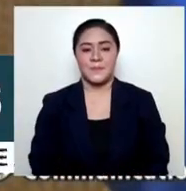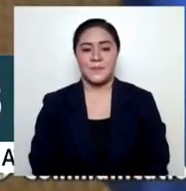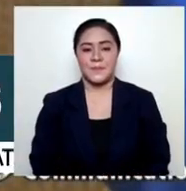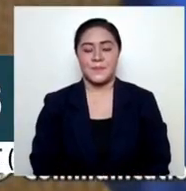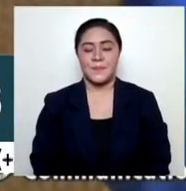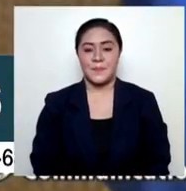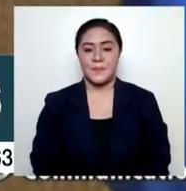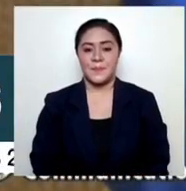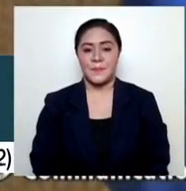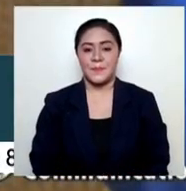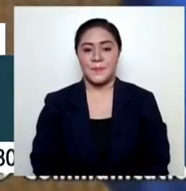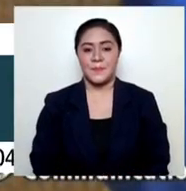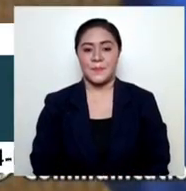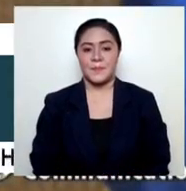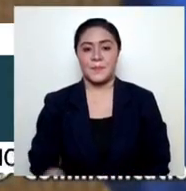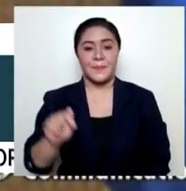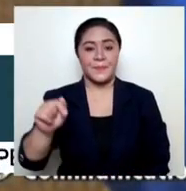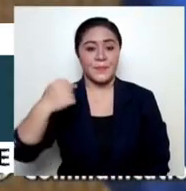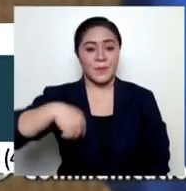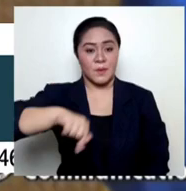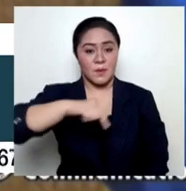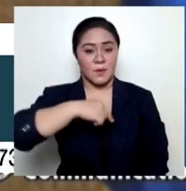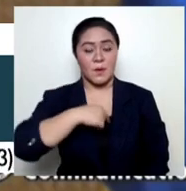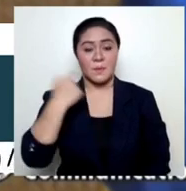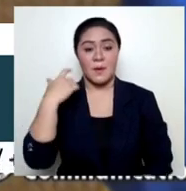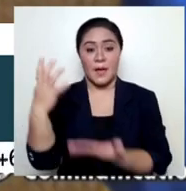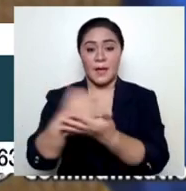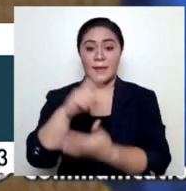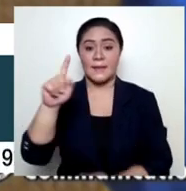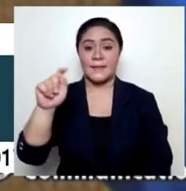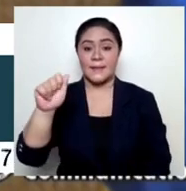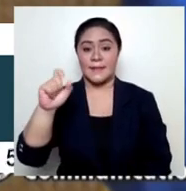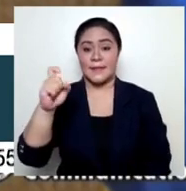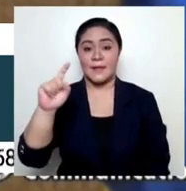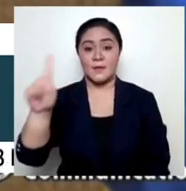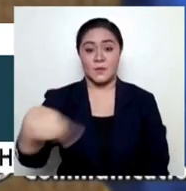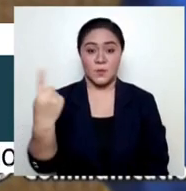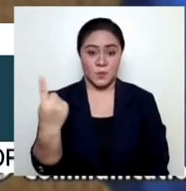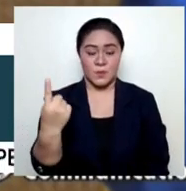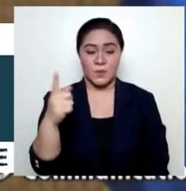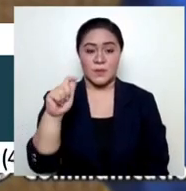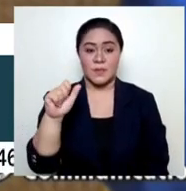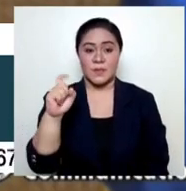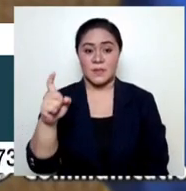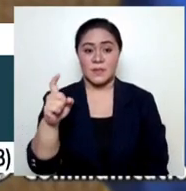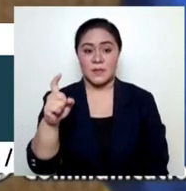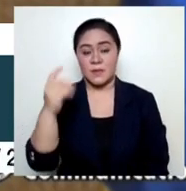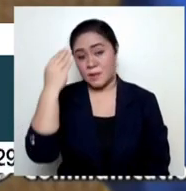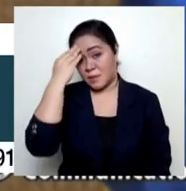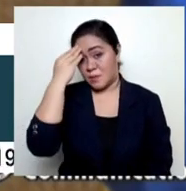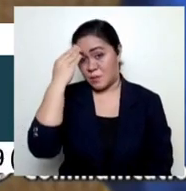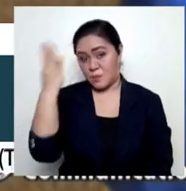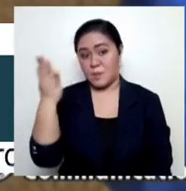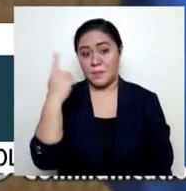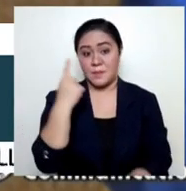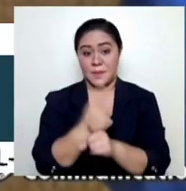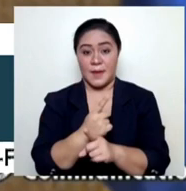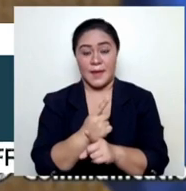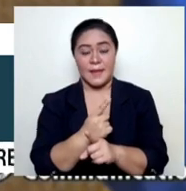Yung amin lamang sana, buwis silang ang hinabol namin dito. Sinabi ko na sa inyo.